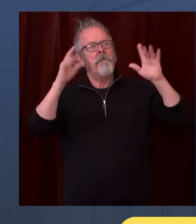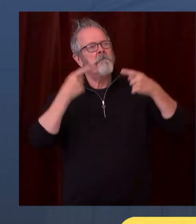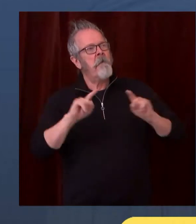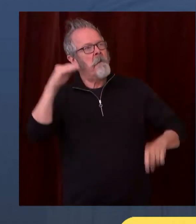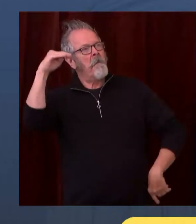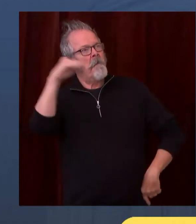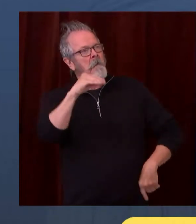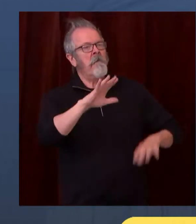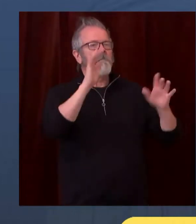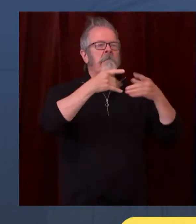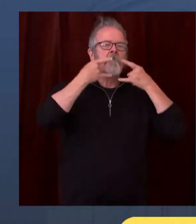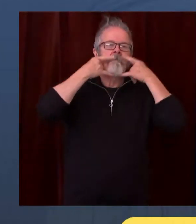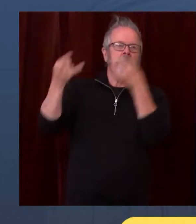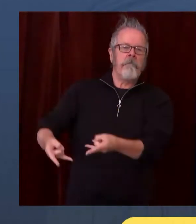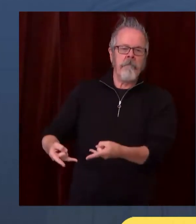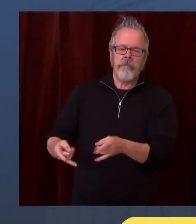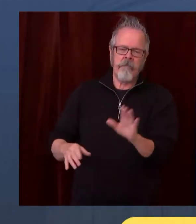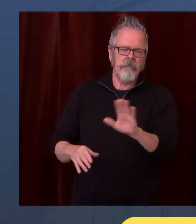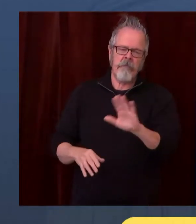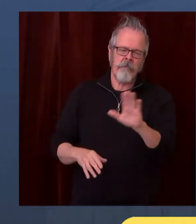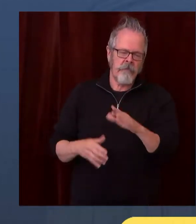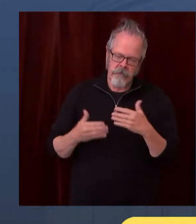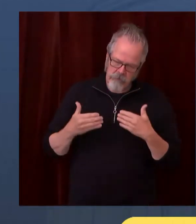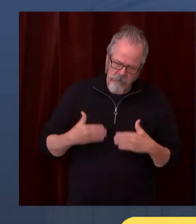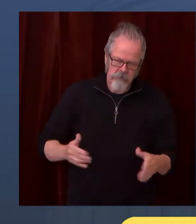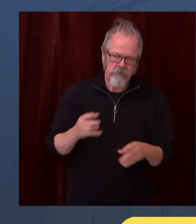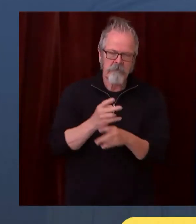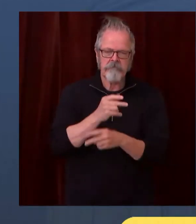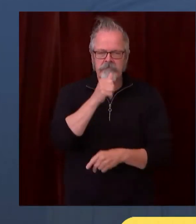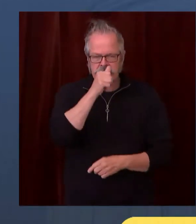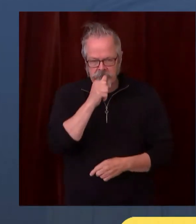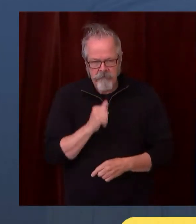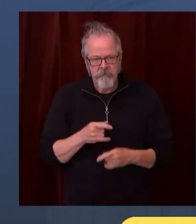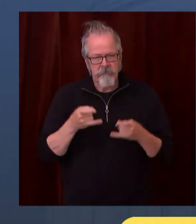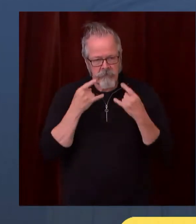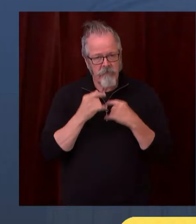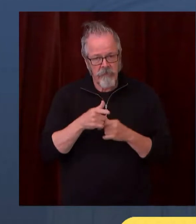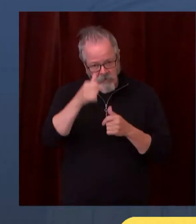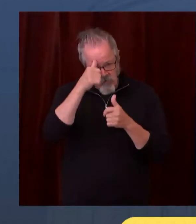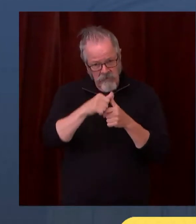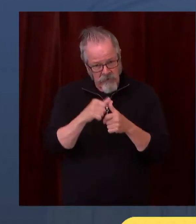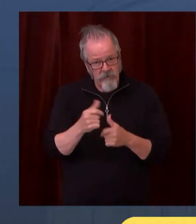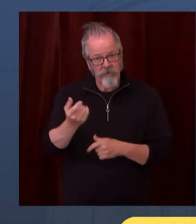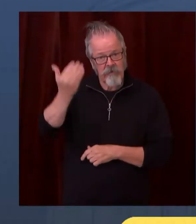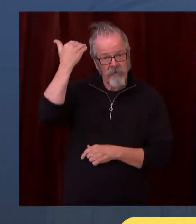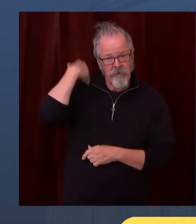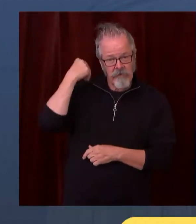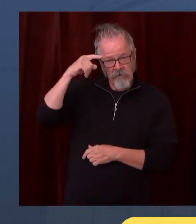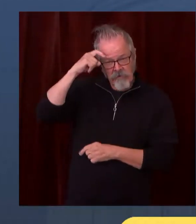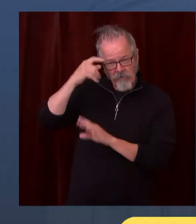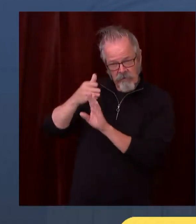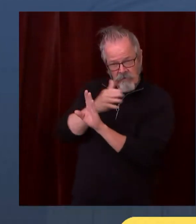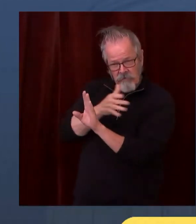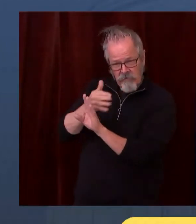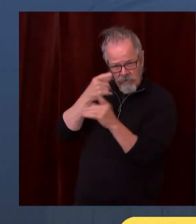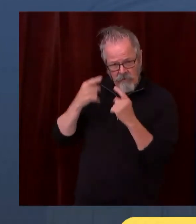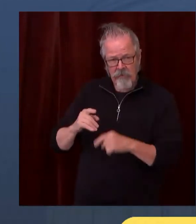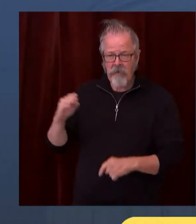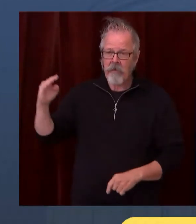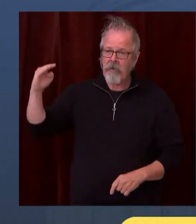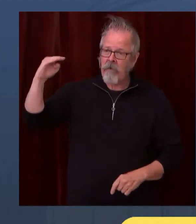come down. We need to try to keep them down. We cannot return to the way things were before this pandemic right now or in the immediate